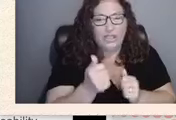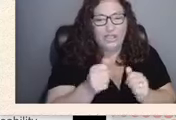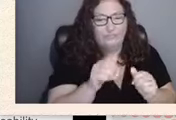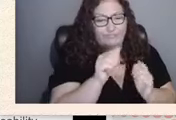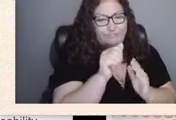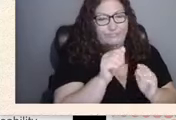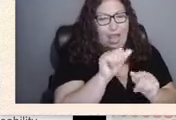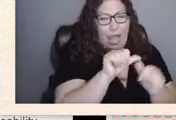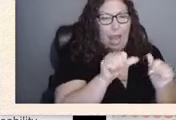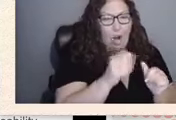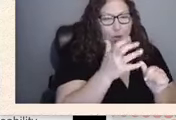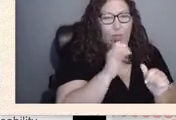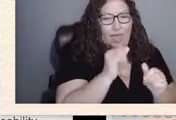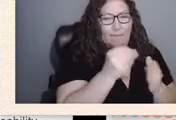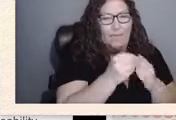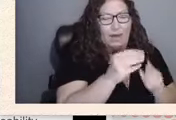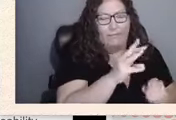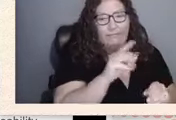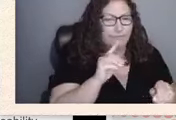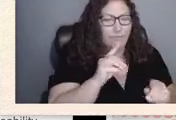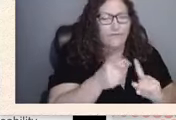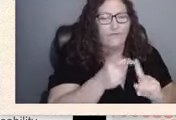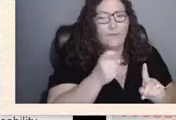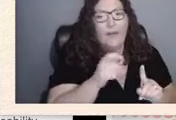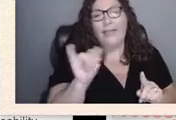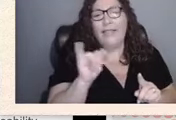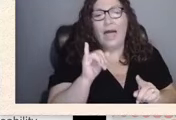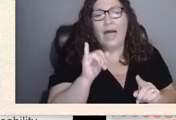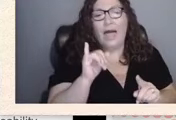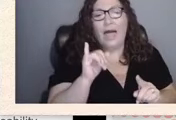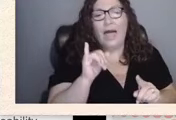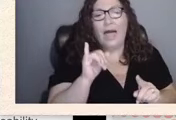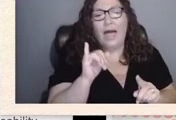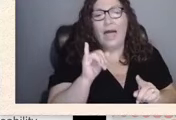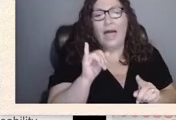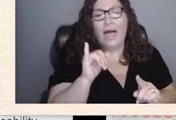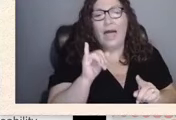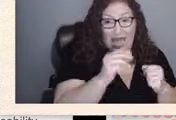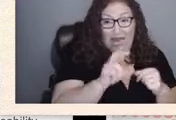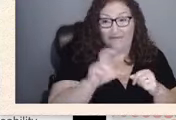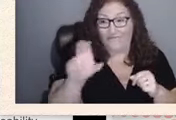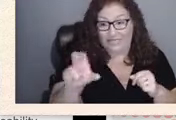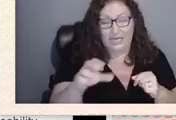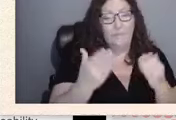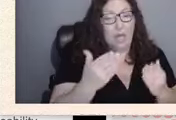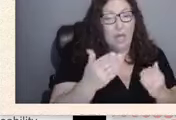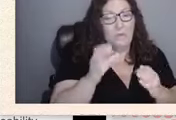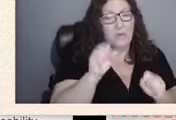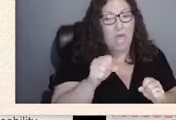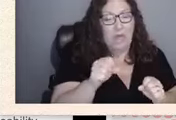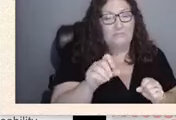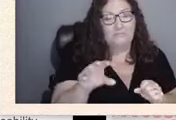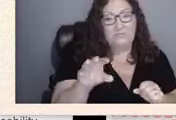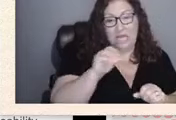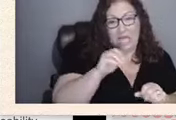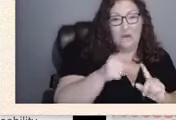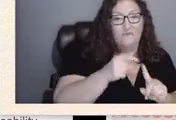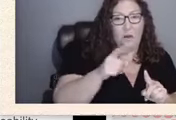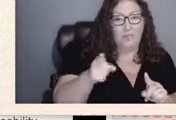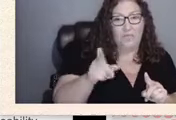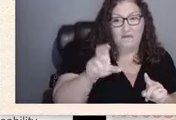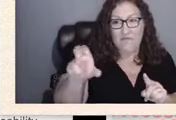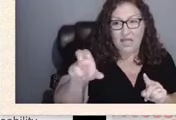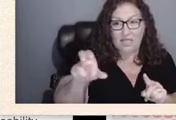So, for example, if you're saving and investing, you can maybe take the money out of the FDIC option, but you have that option. It's up to